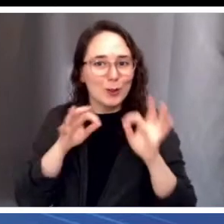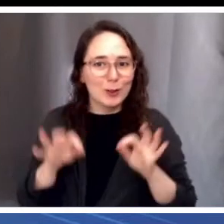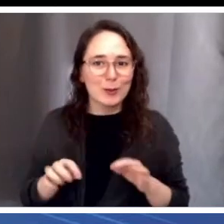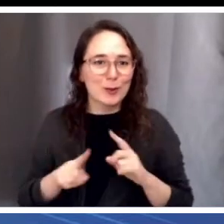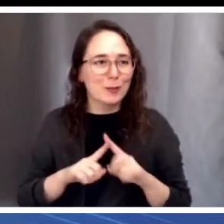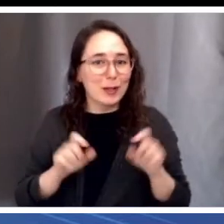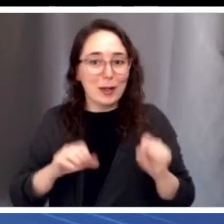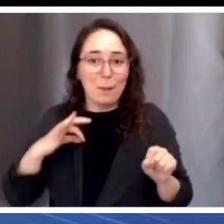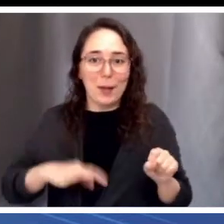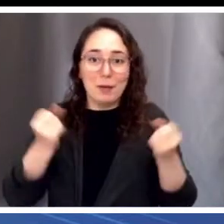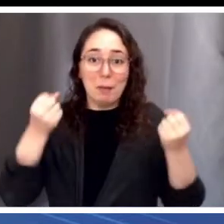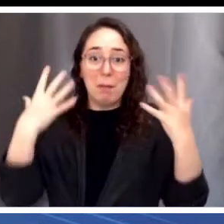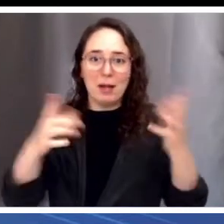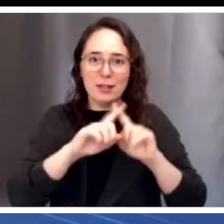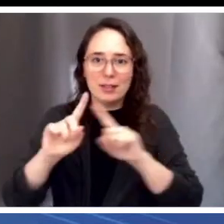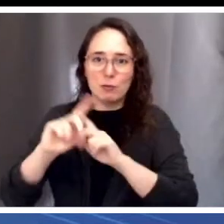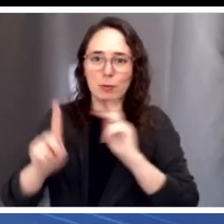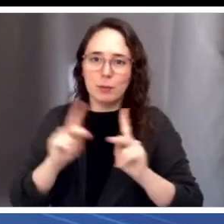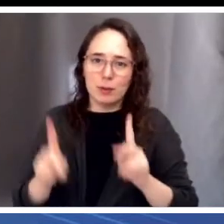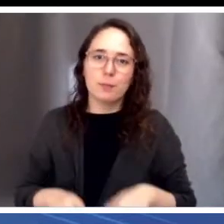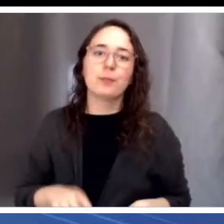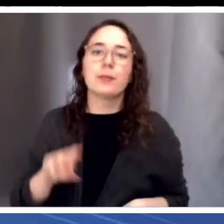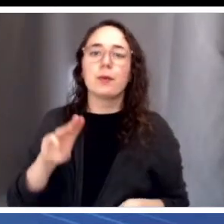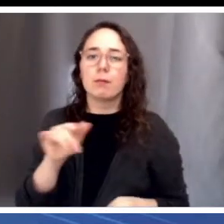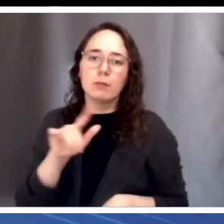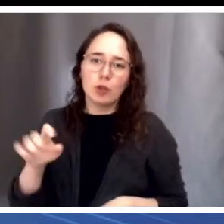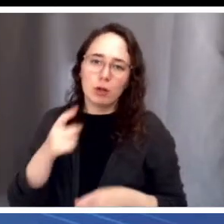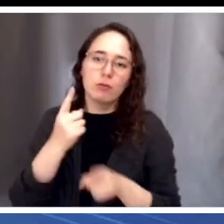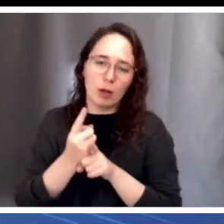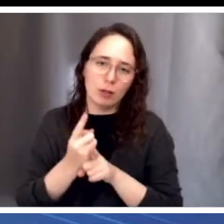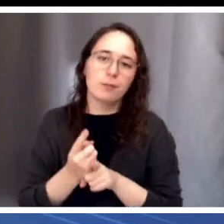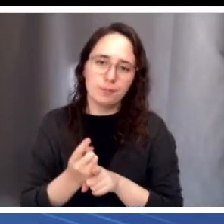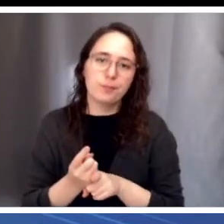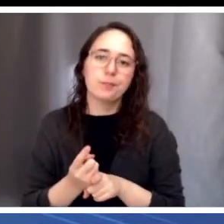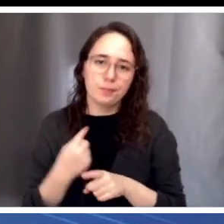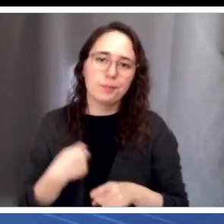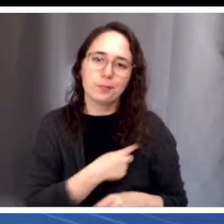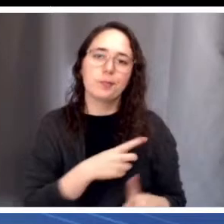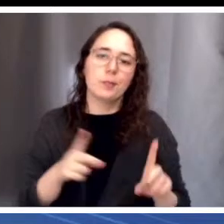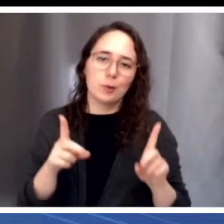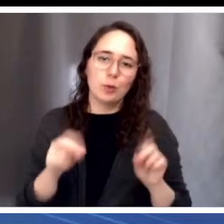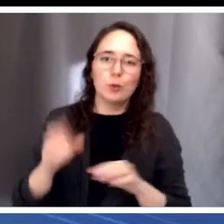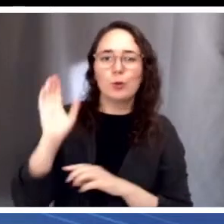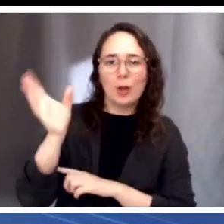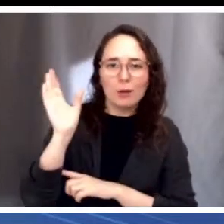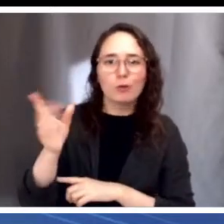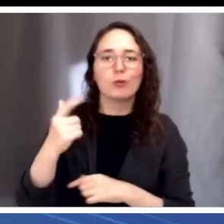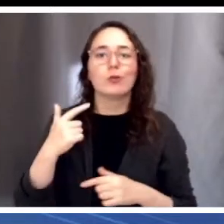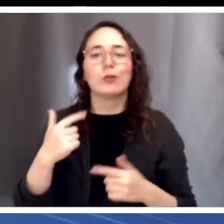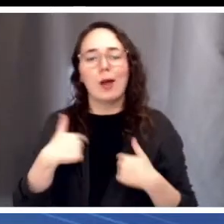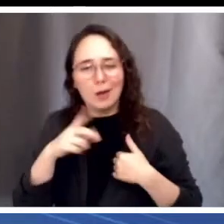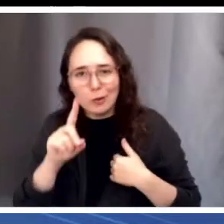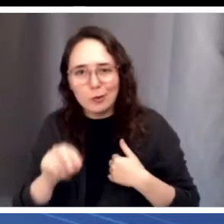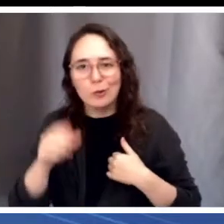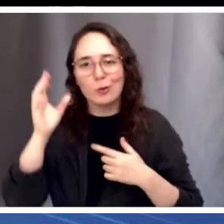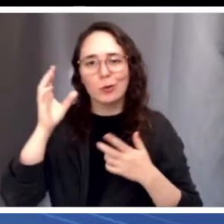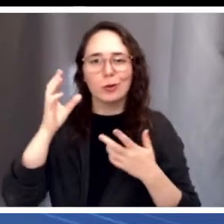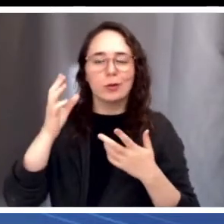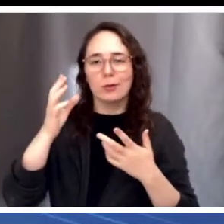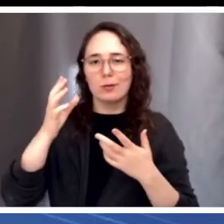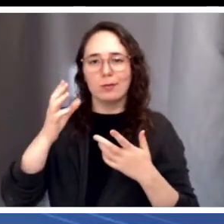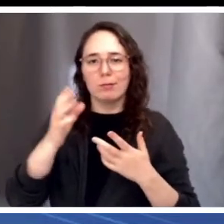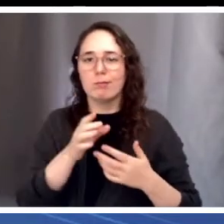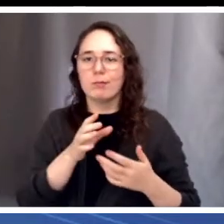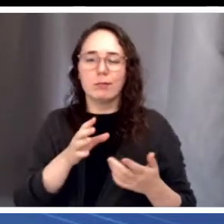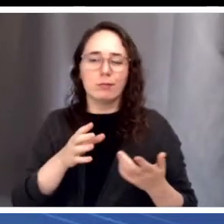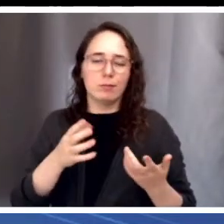panels and things like that. And sometimes depending on who my audience is, some people in my audience may be familiar with this, some people may not be familiar. And two things